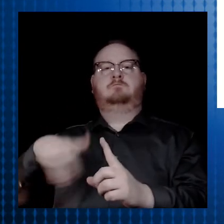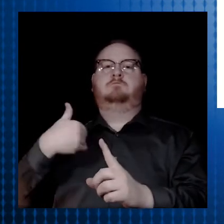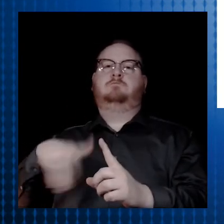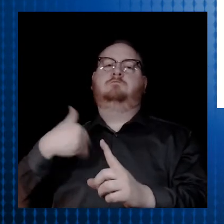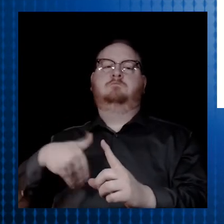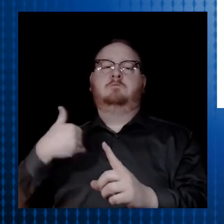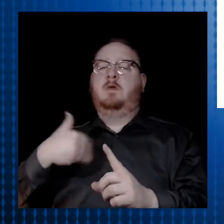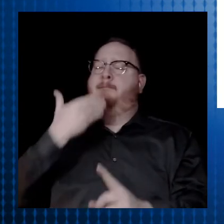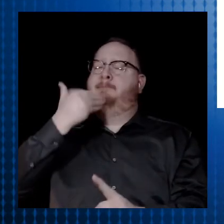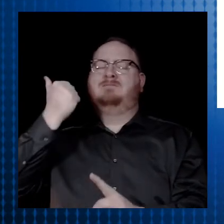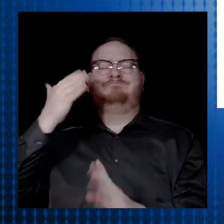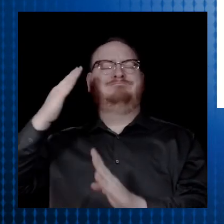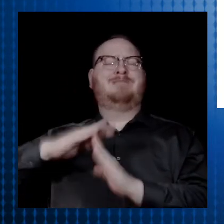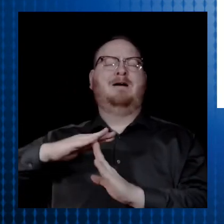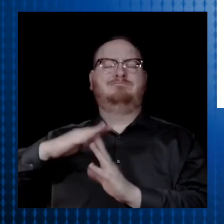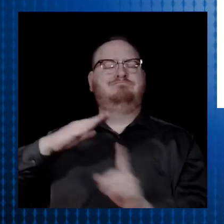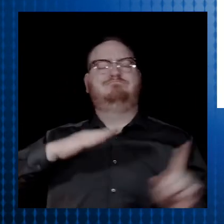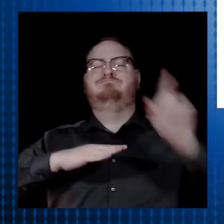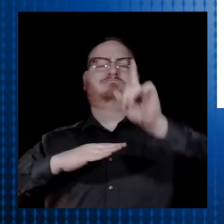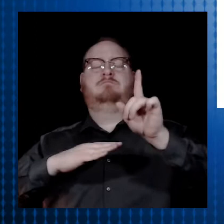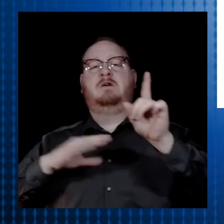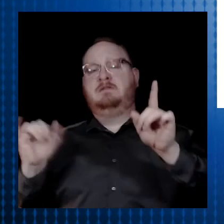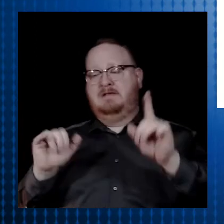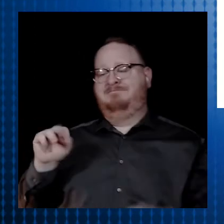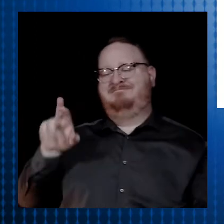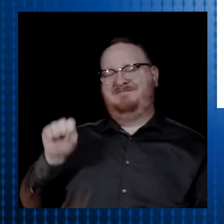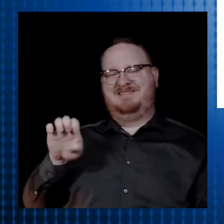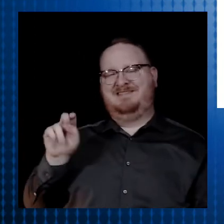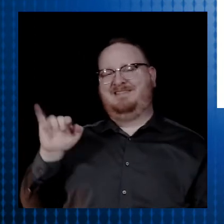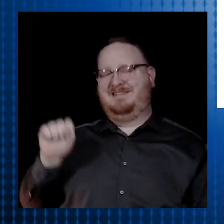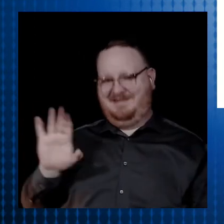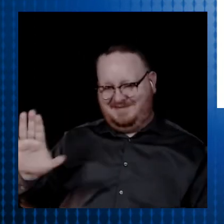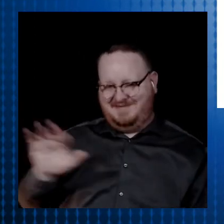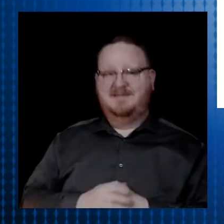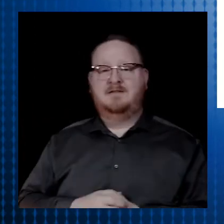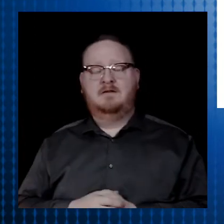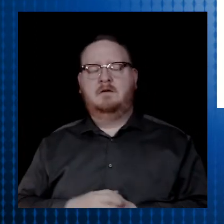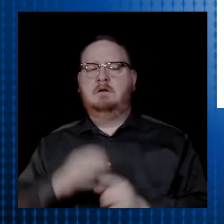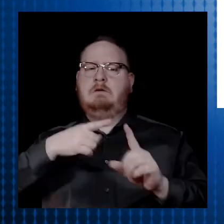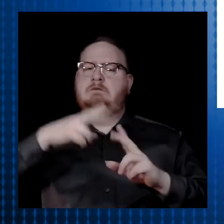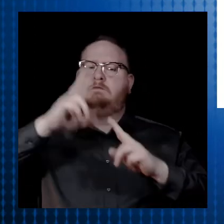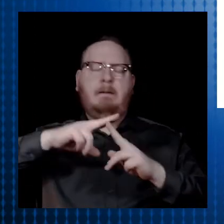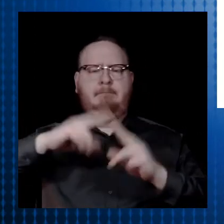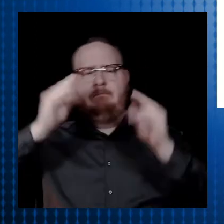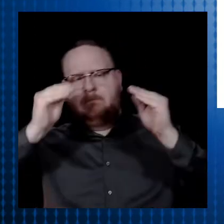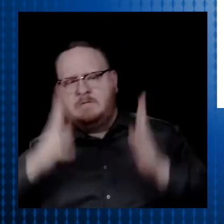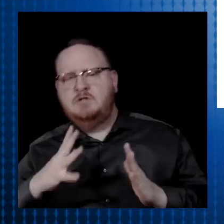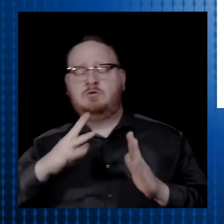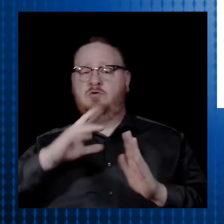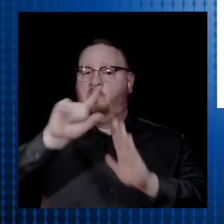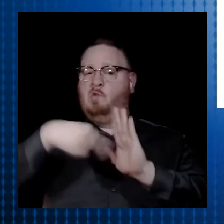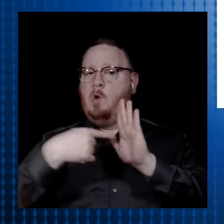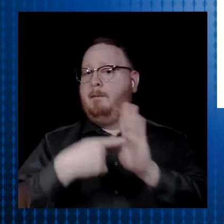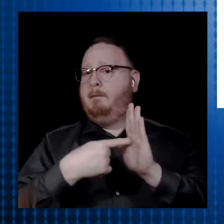the best, just as Mrs. Ennis did. Someone who is seen as the ultimate educator and a role model